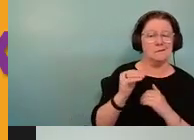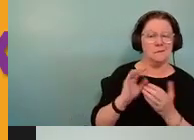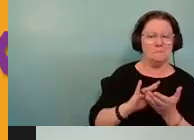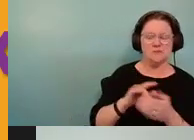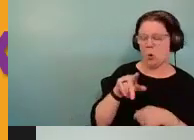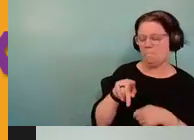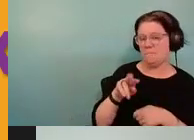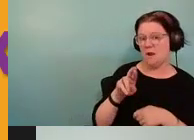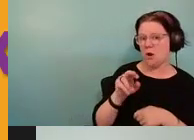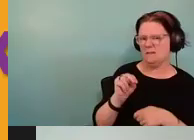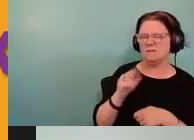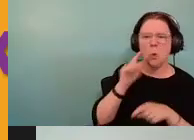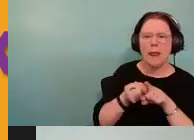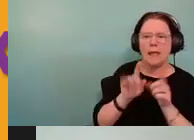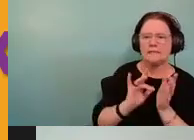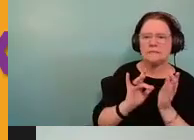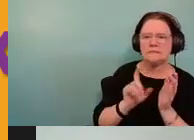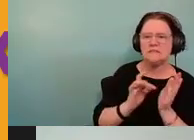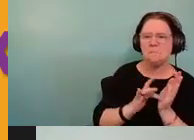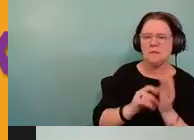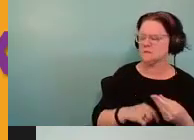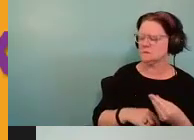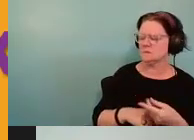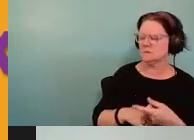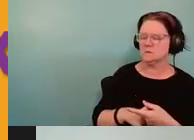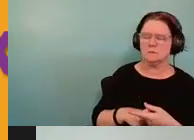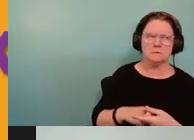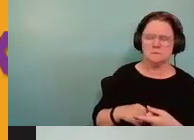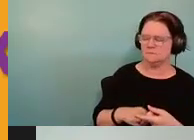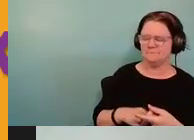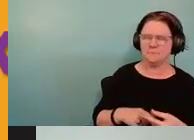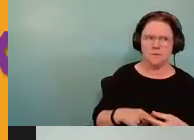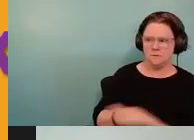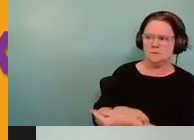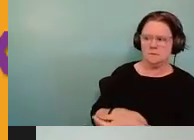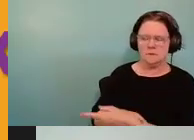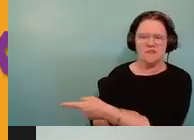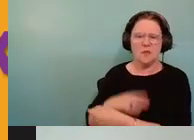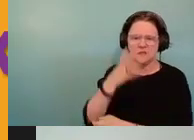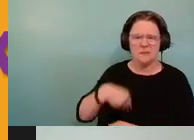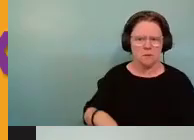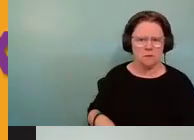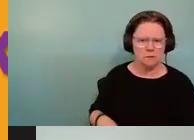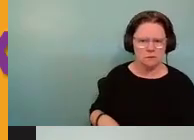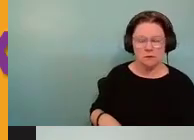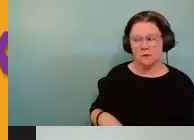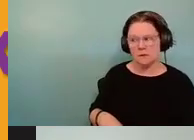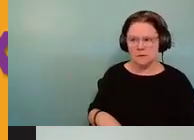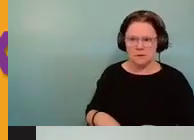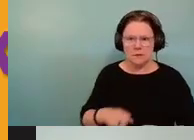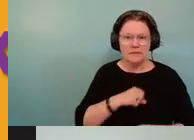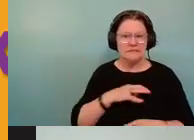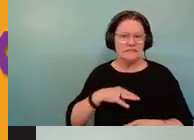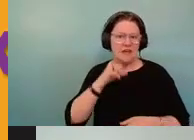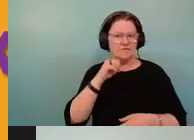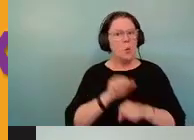is as needed meds, when they weren't needed, but they knew that it would quiet them down and then the staff wouldn't have to